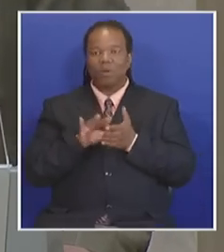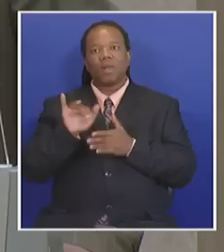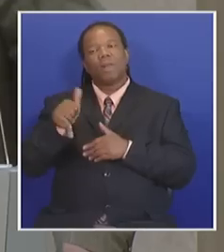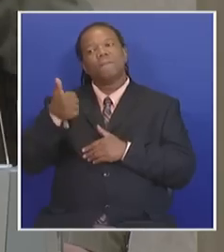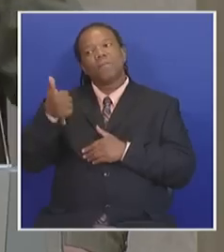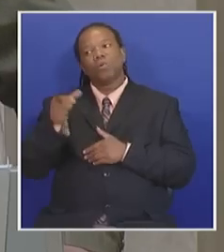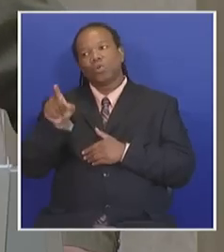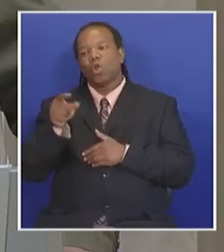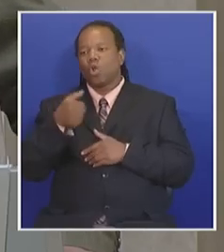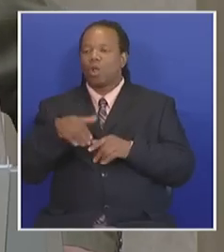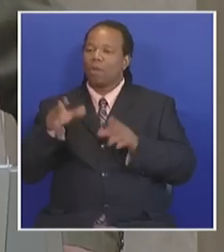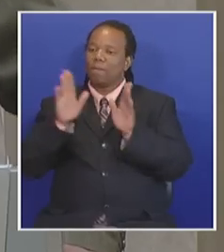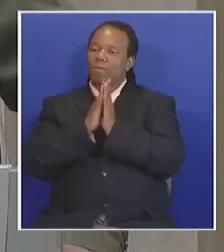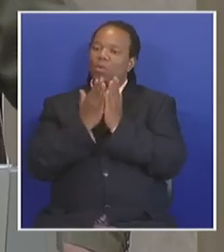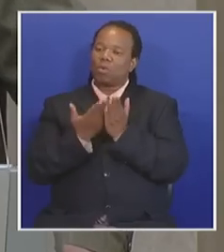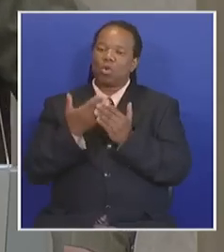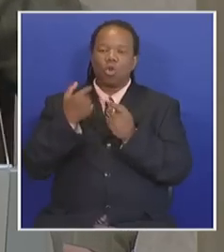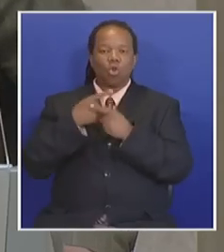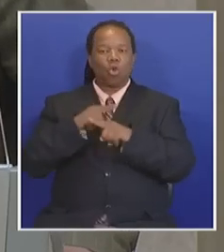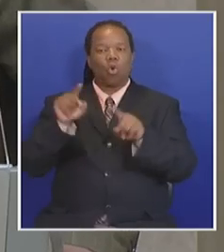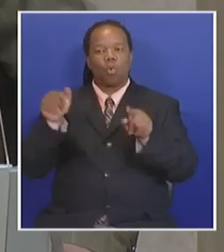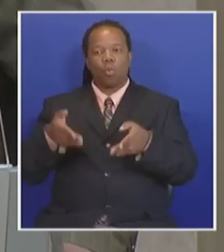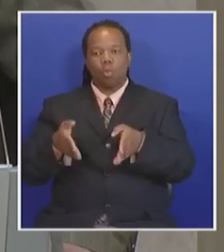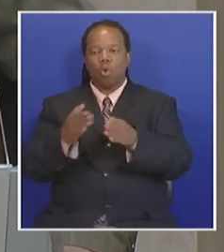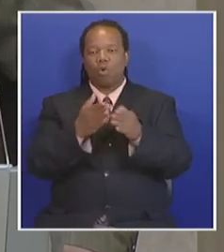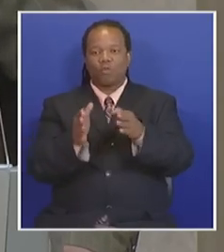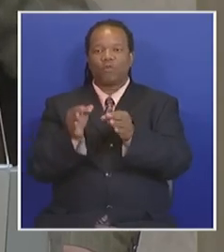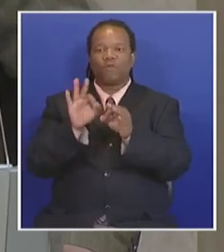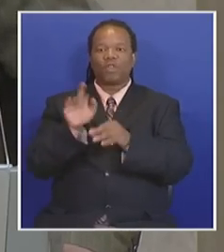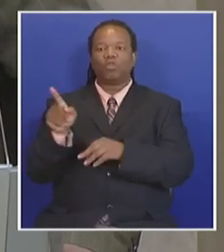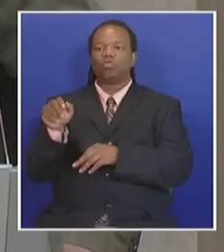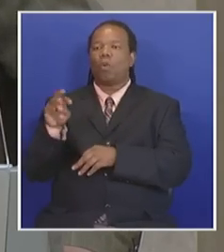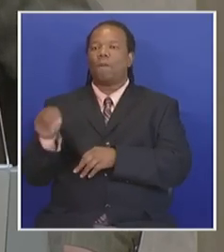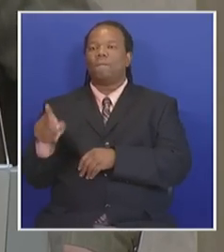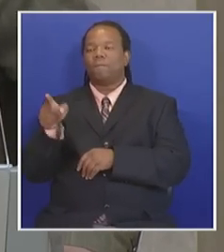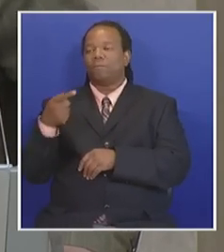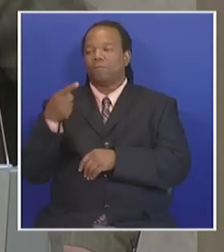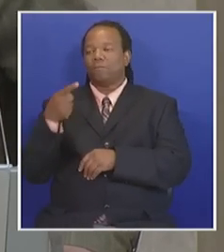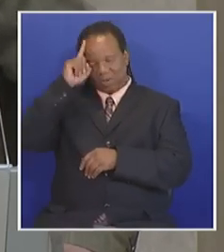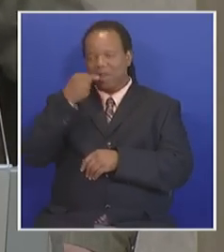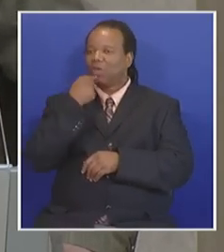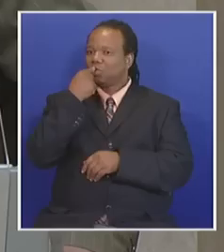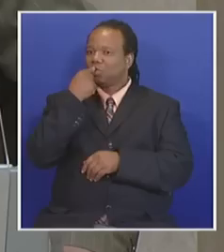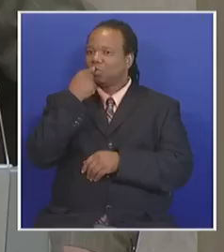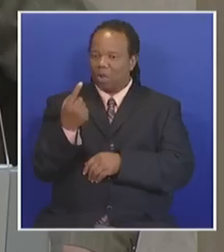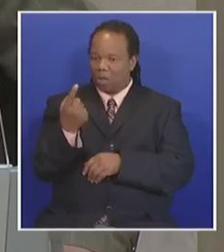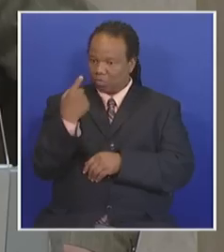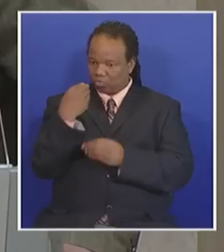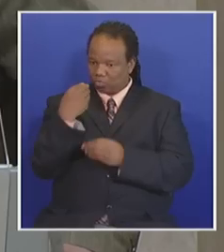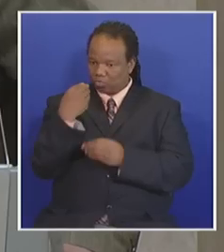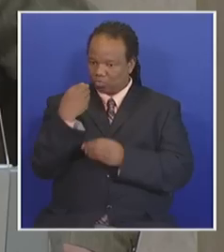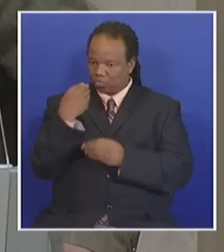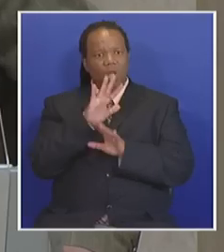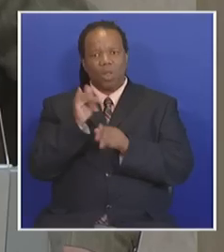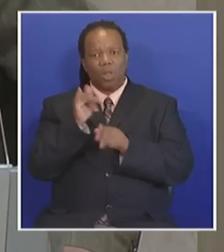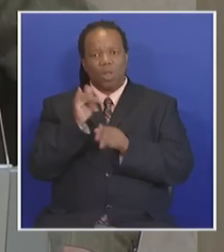published 1955, the ANC's former president, Dr. Mandela, taught us that no one is born hating